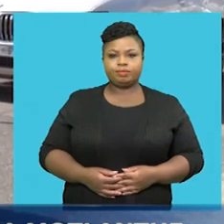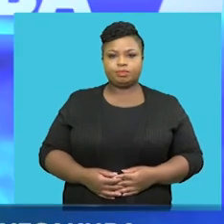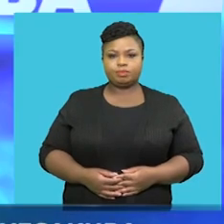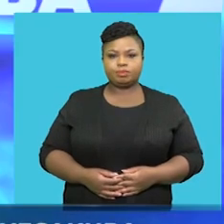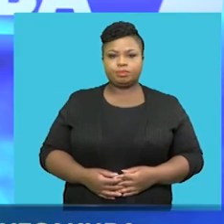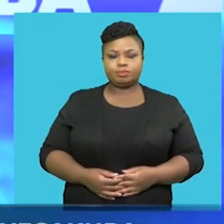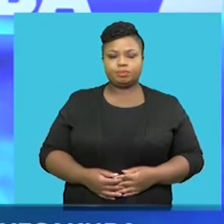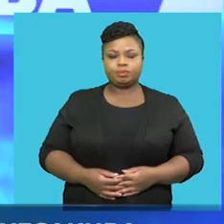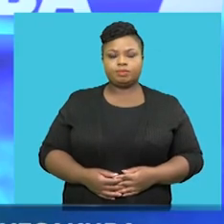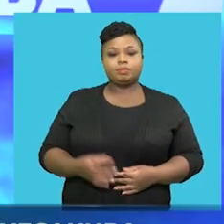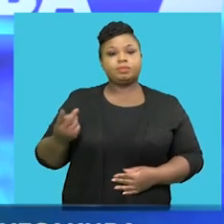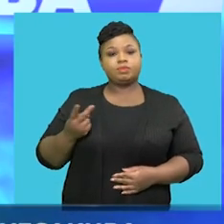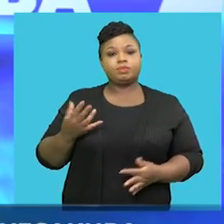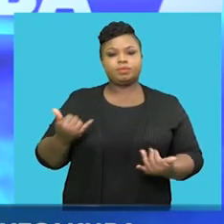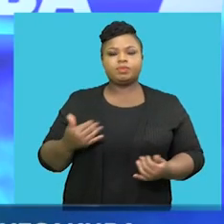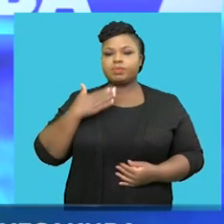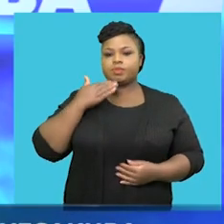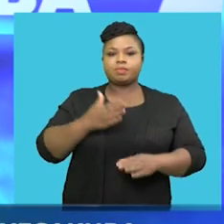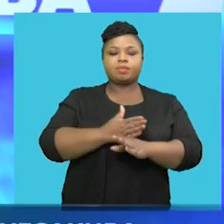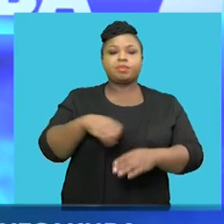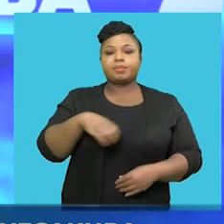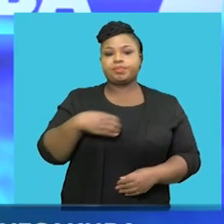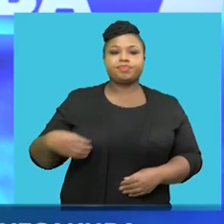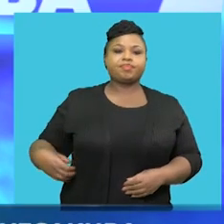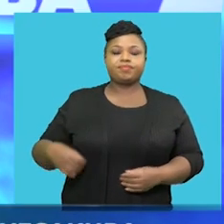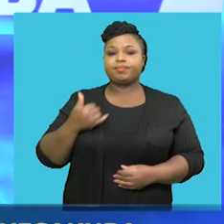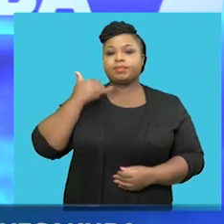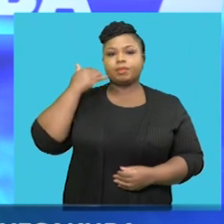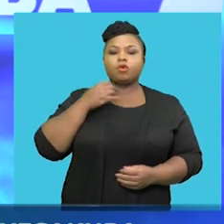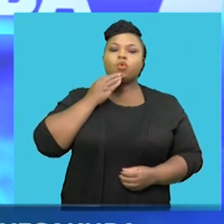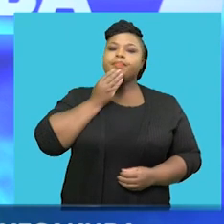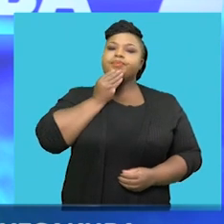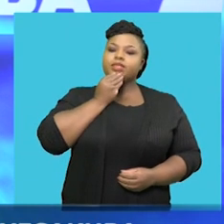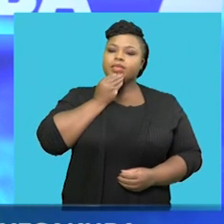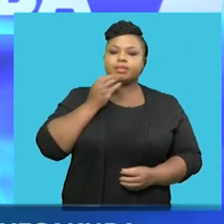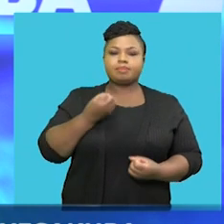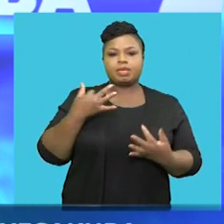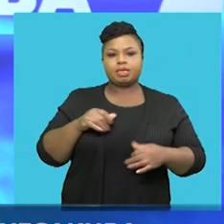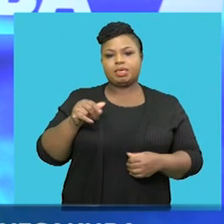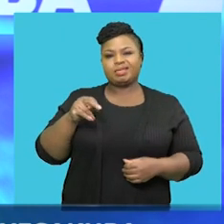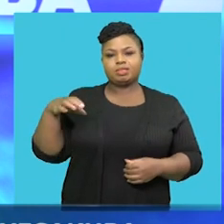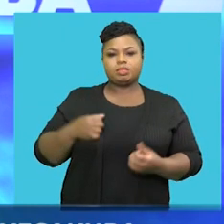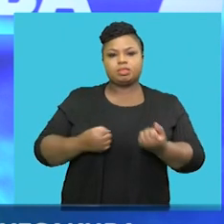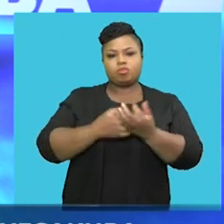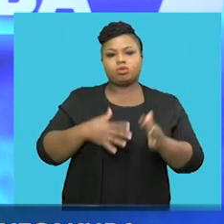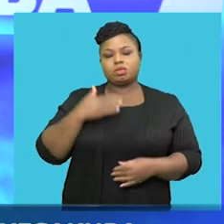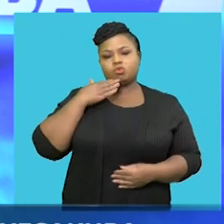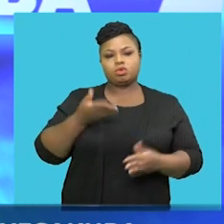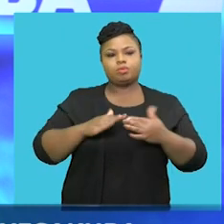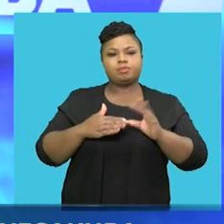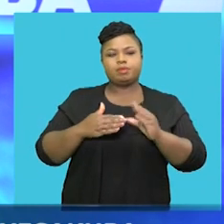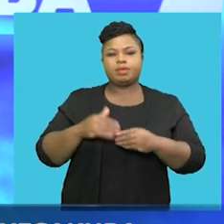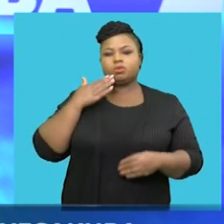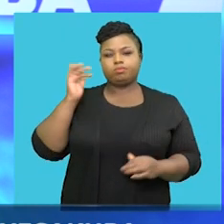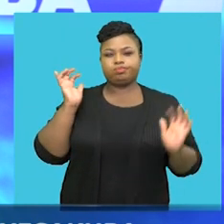Kloof. Kusenjalo wayesakuba ngumongameli uKgalema Motlanthe wamkelwe ngemincili ngabaxhasi bombutho we-ANC kunye nabahlali